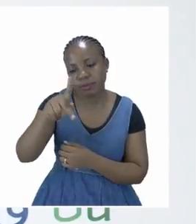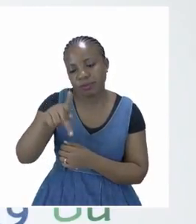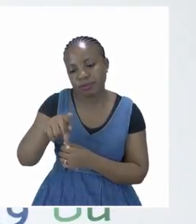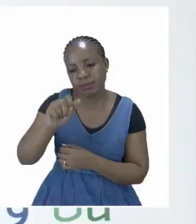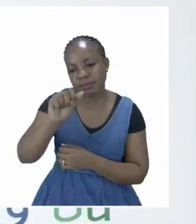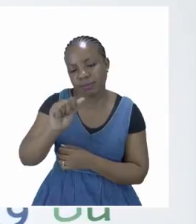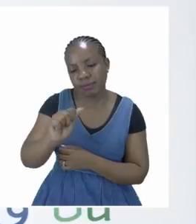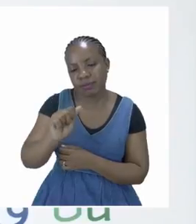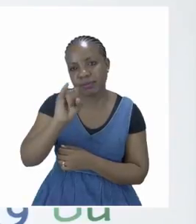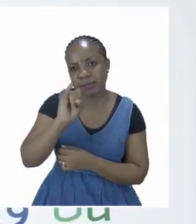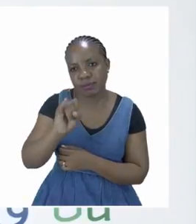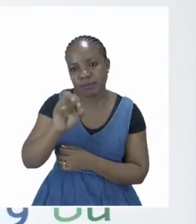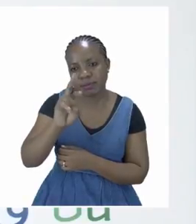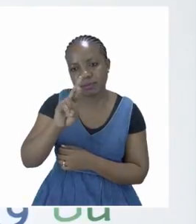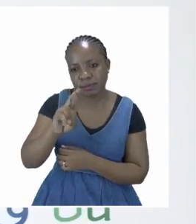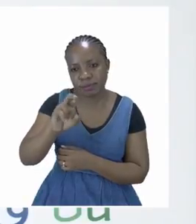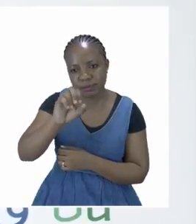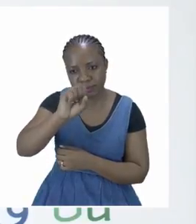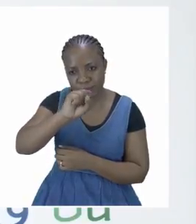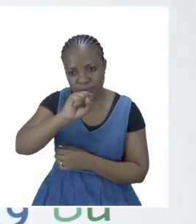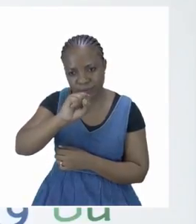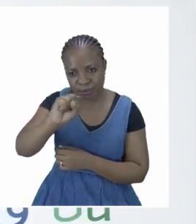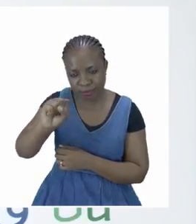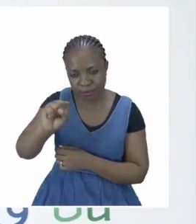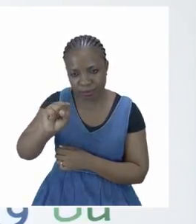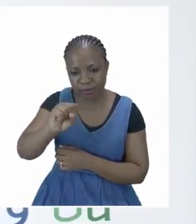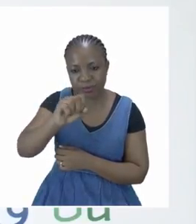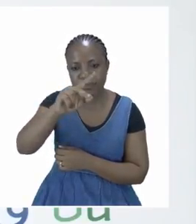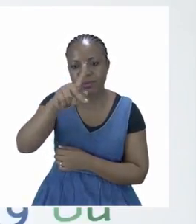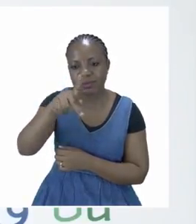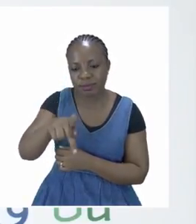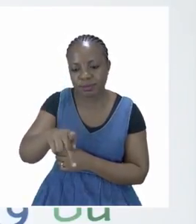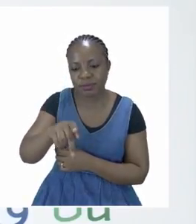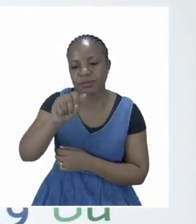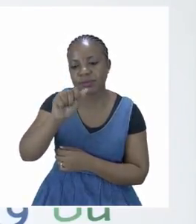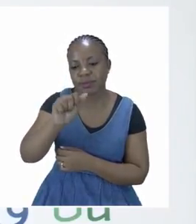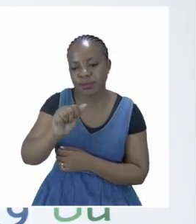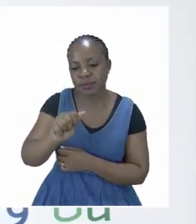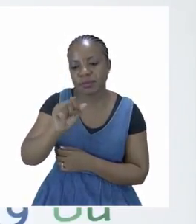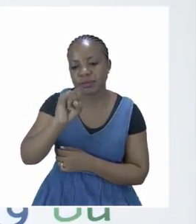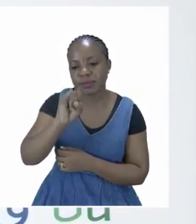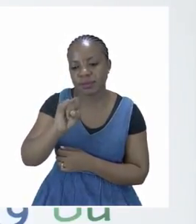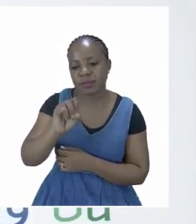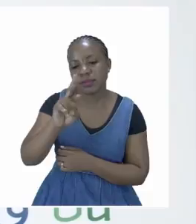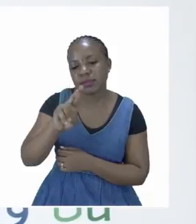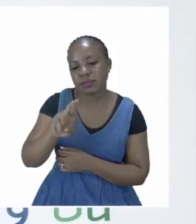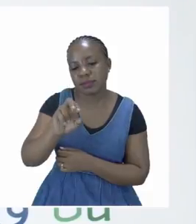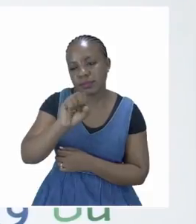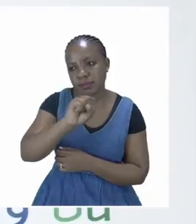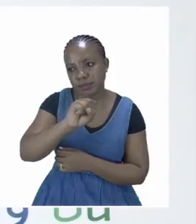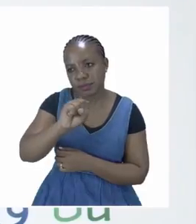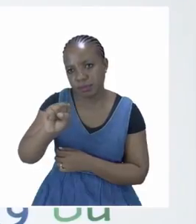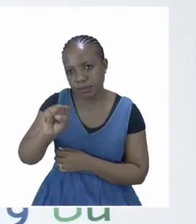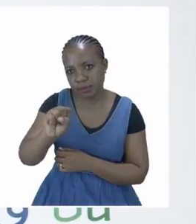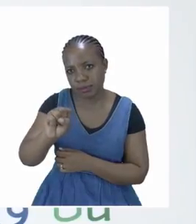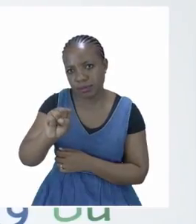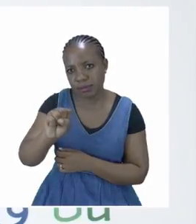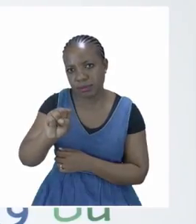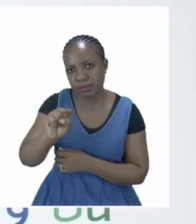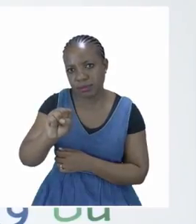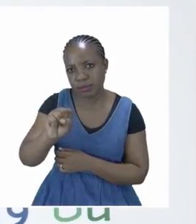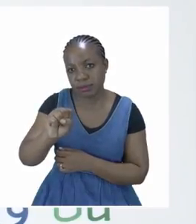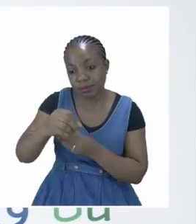of scissors. Everybody, let's say pairs of scissors. So that means